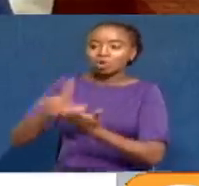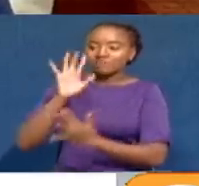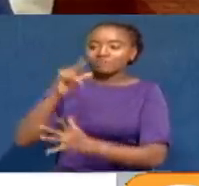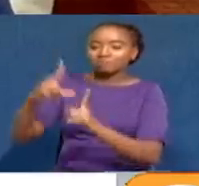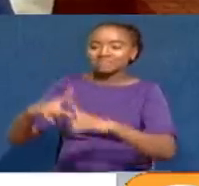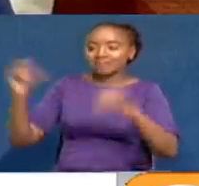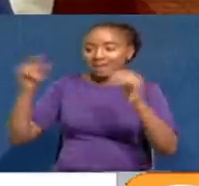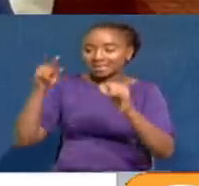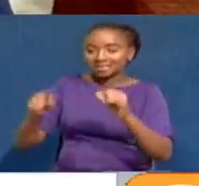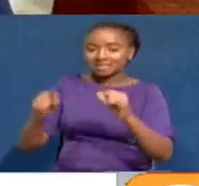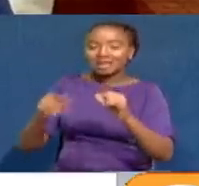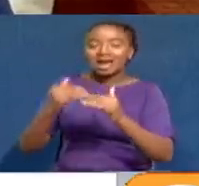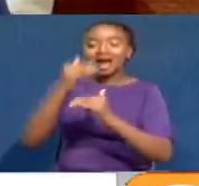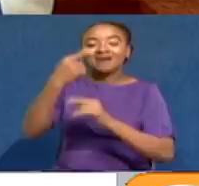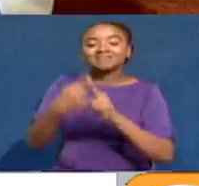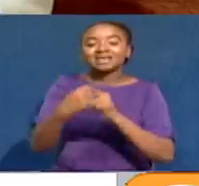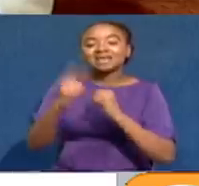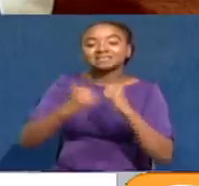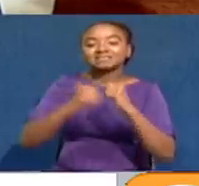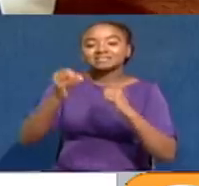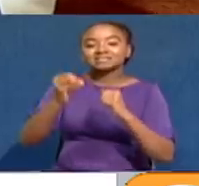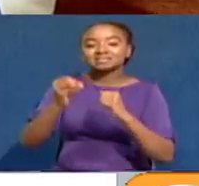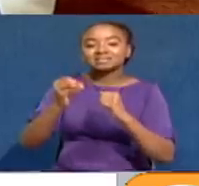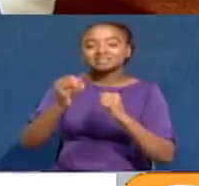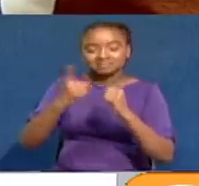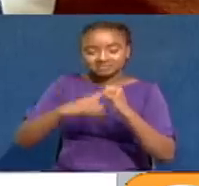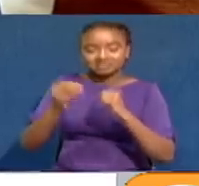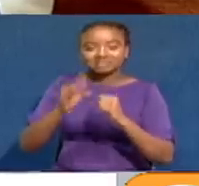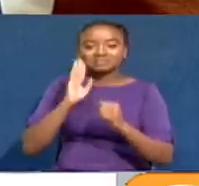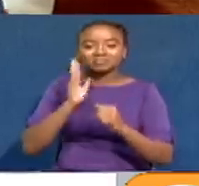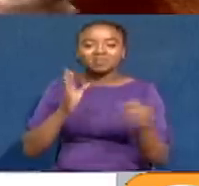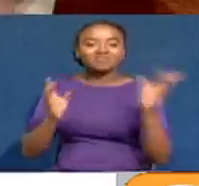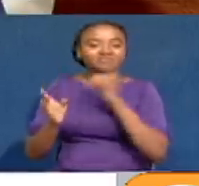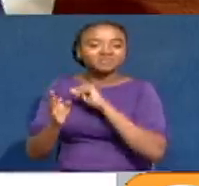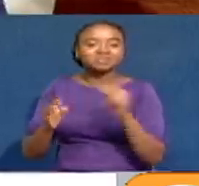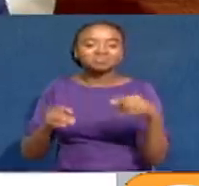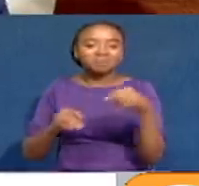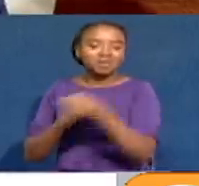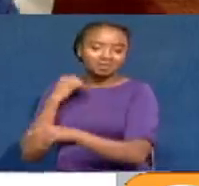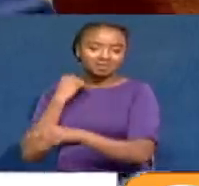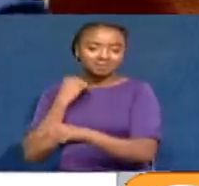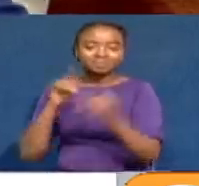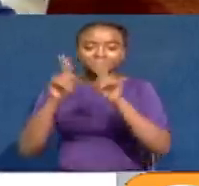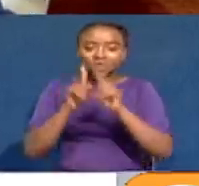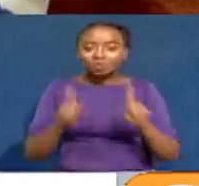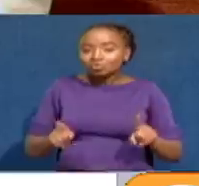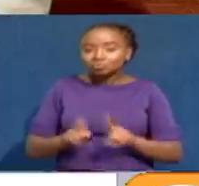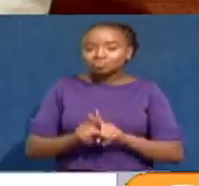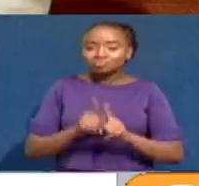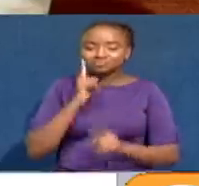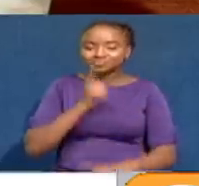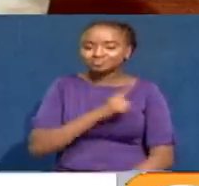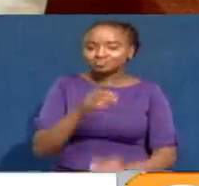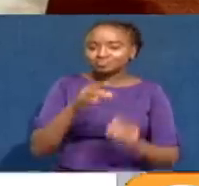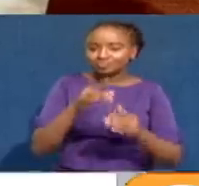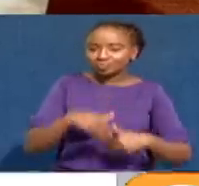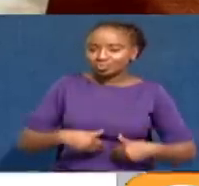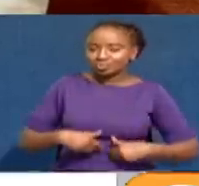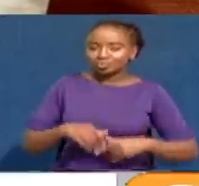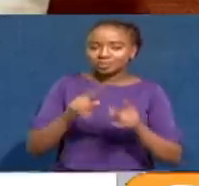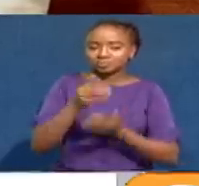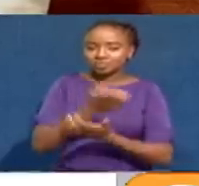be maturing in 60 years. Jeff, we are talking about the youth. You talked about the upper in the elections. The whole thing compounds and